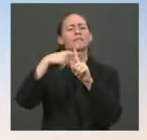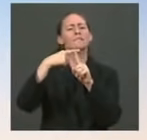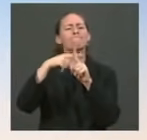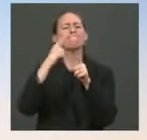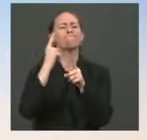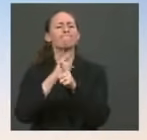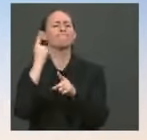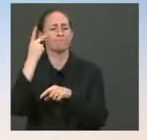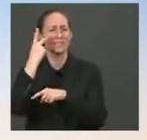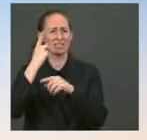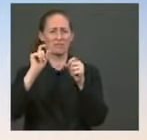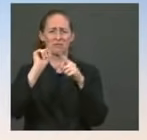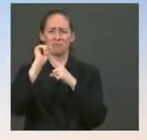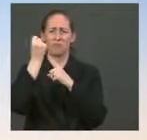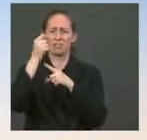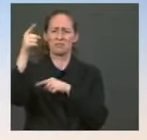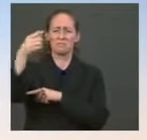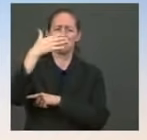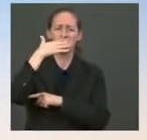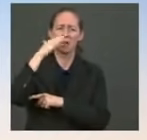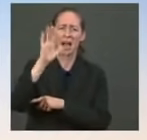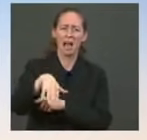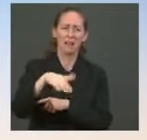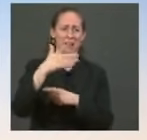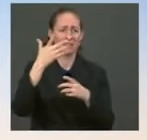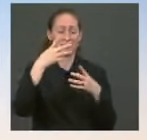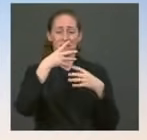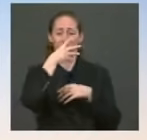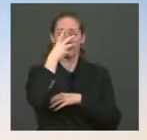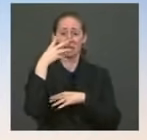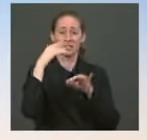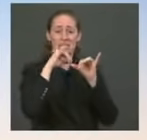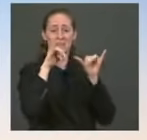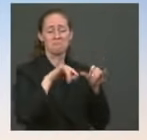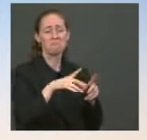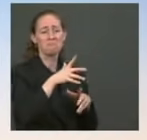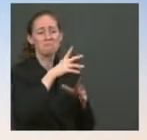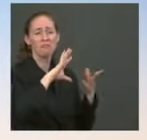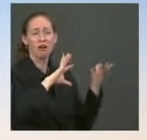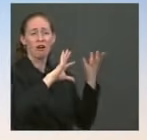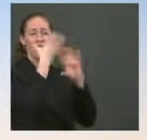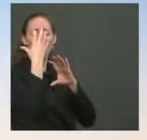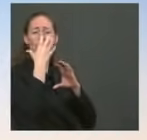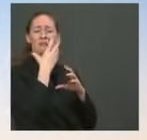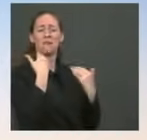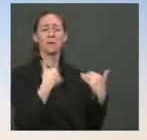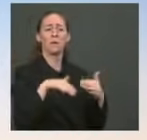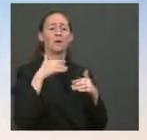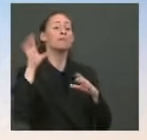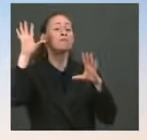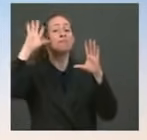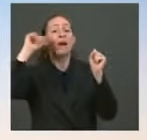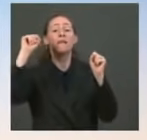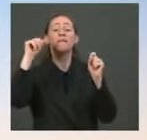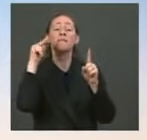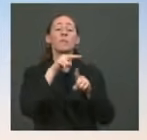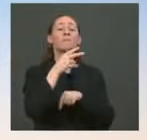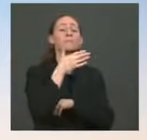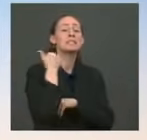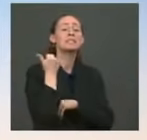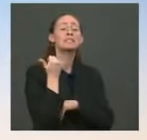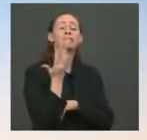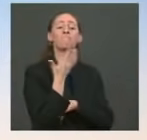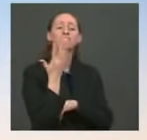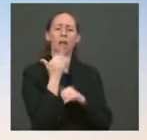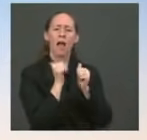challenging situation at the border and a broken immigration system. And his view is the most constructive role we can play is by helping to push